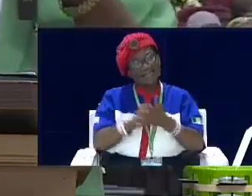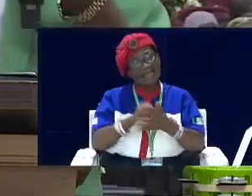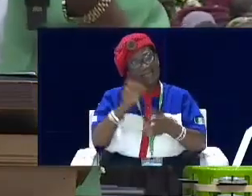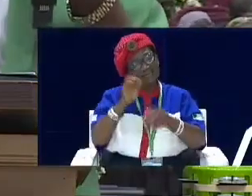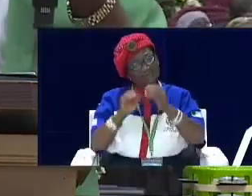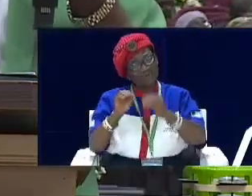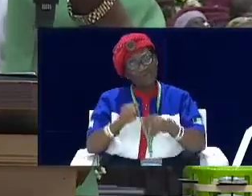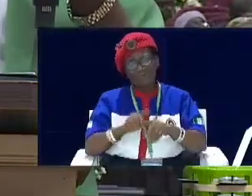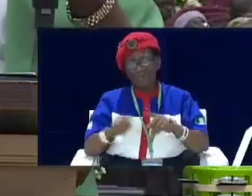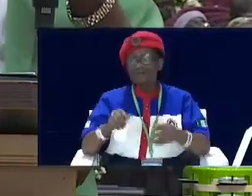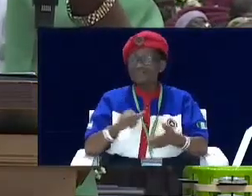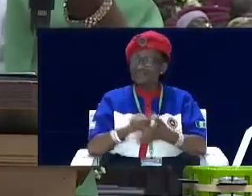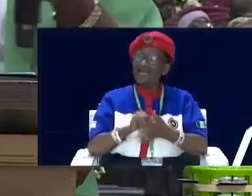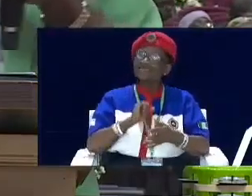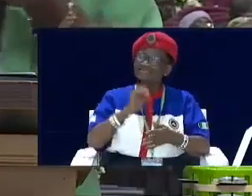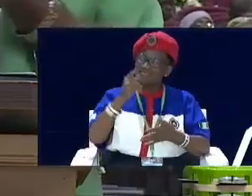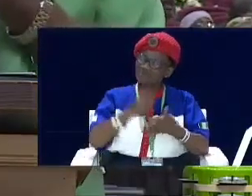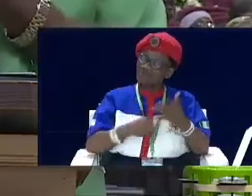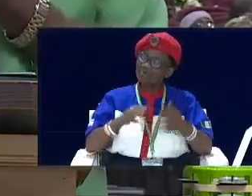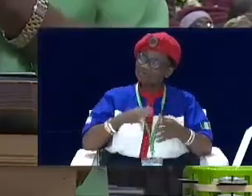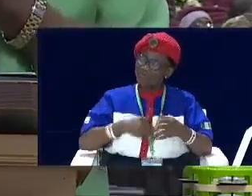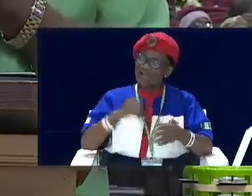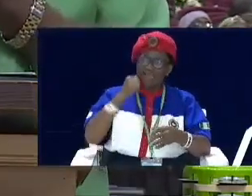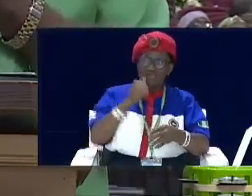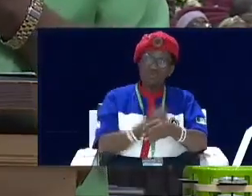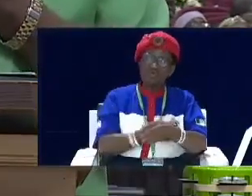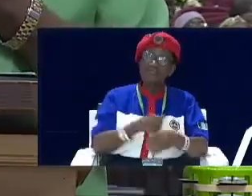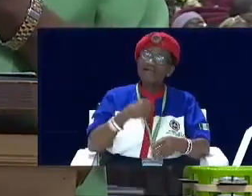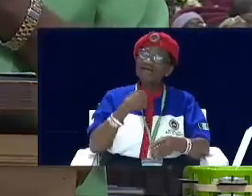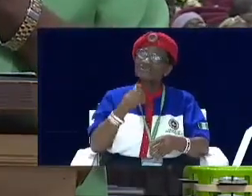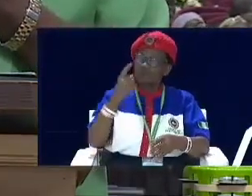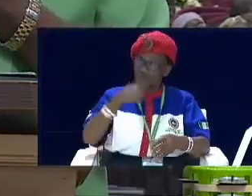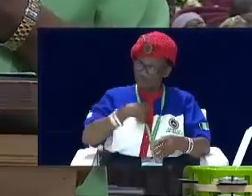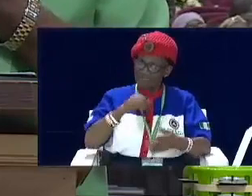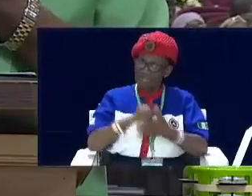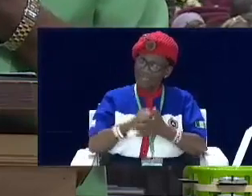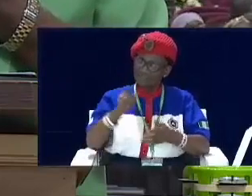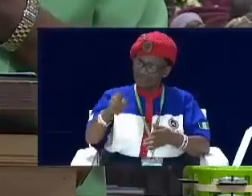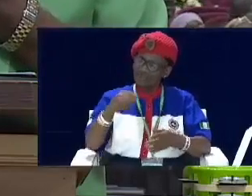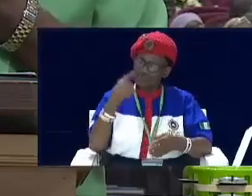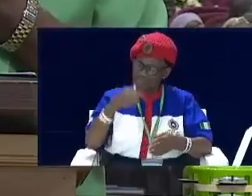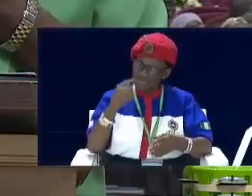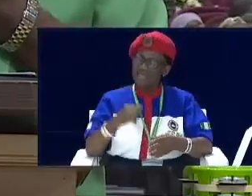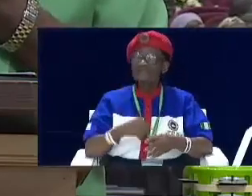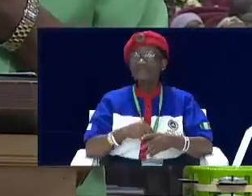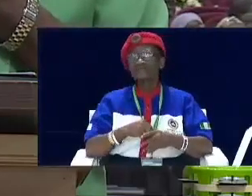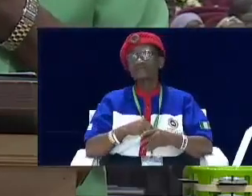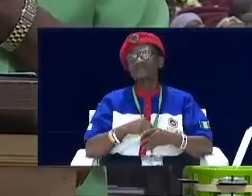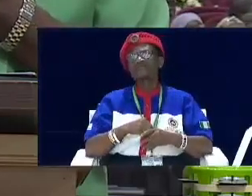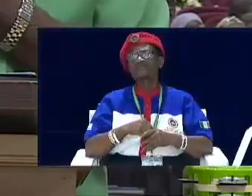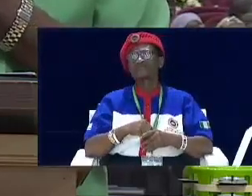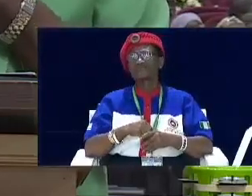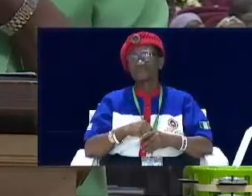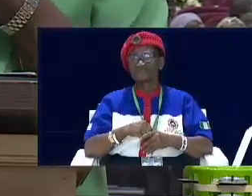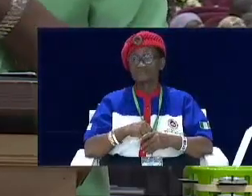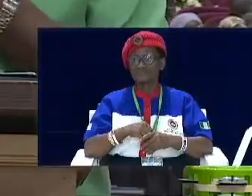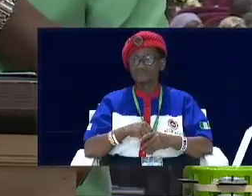said that's what my daughter said. You say. Oni ti eso ni e tomo mi so pe eso ni e baba. Ah.